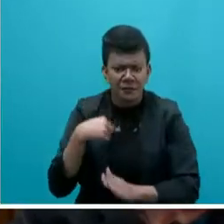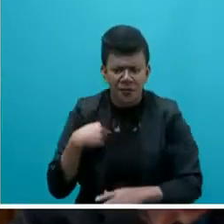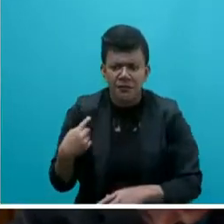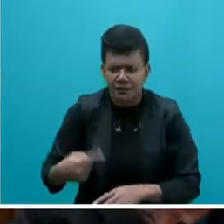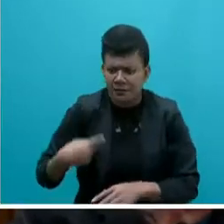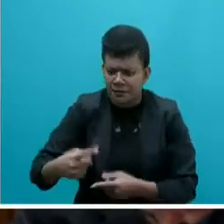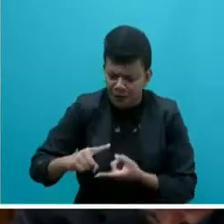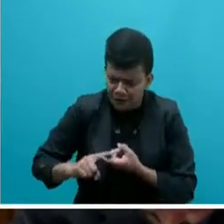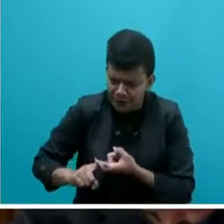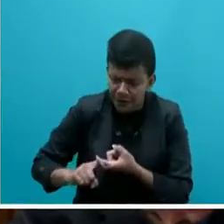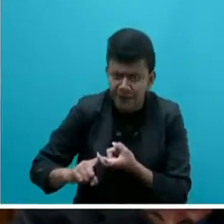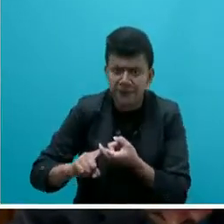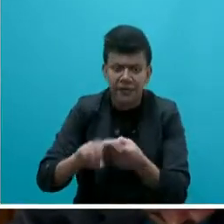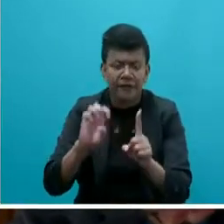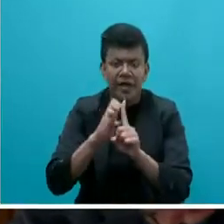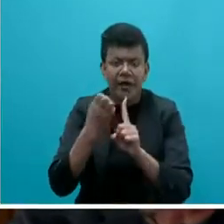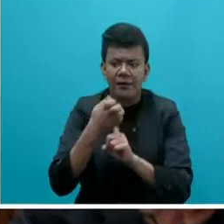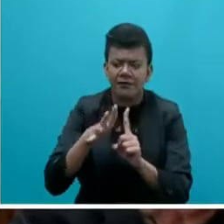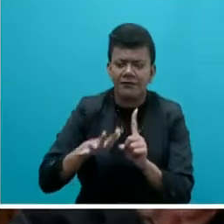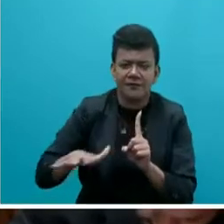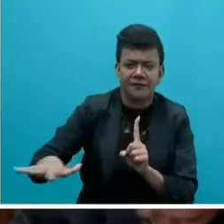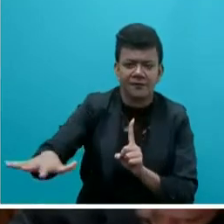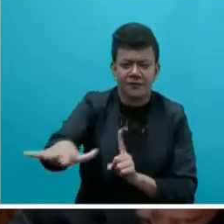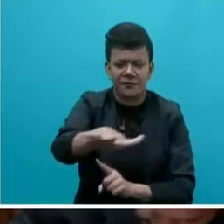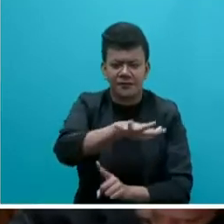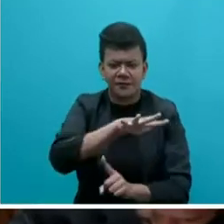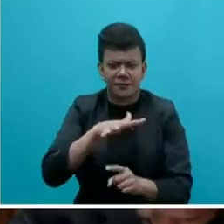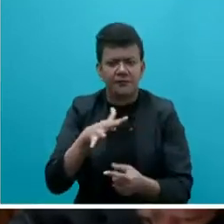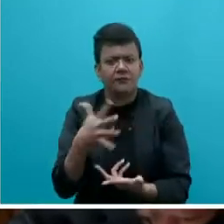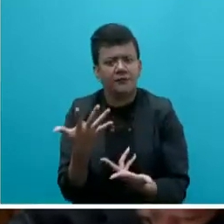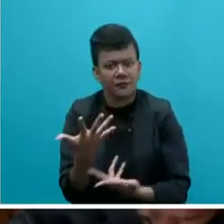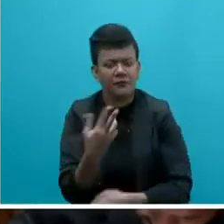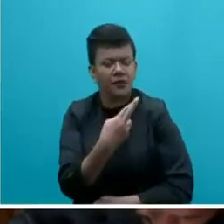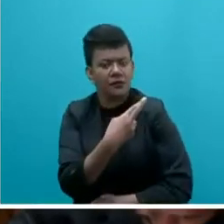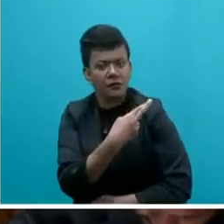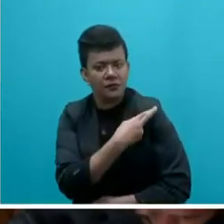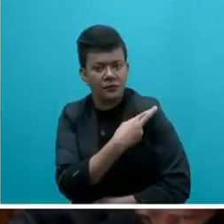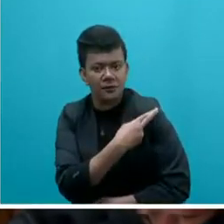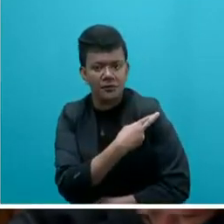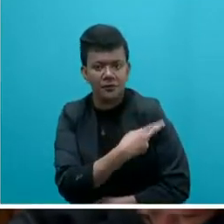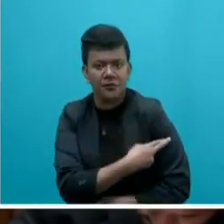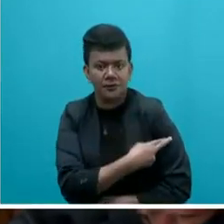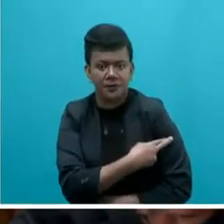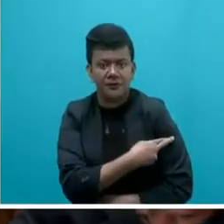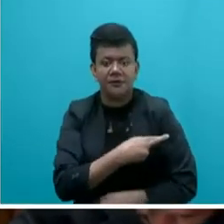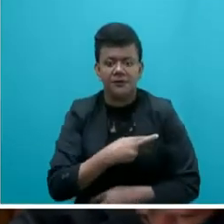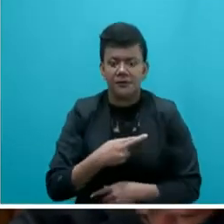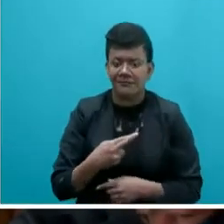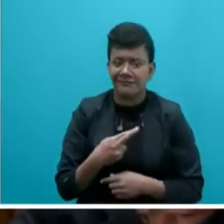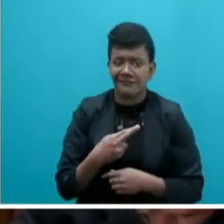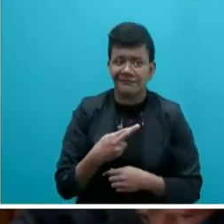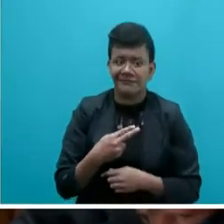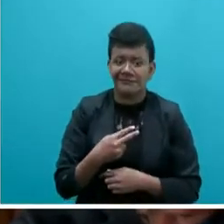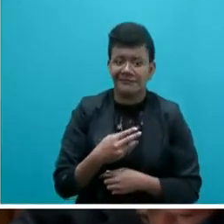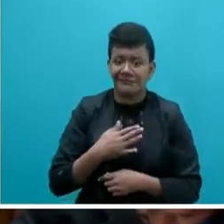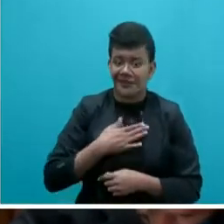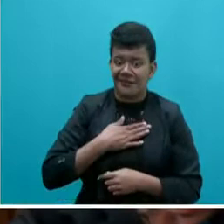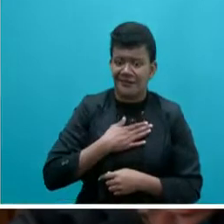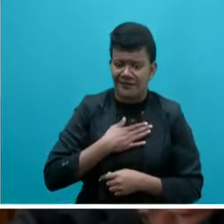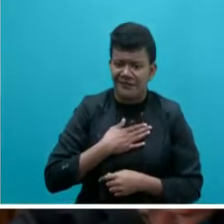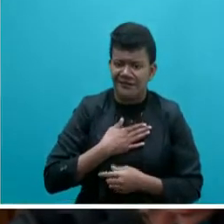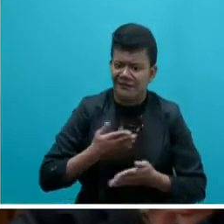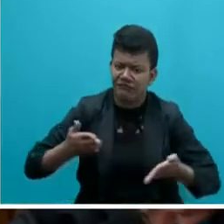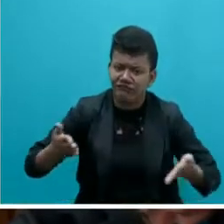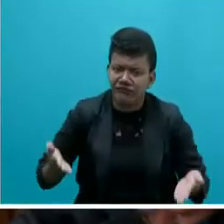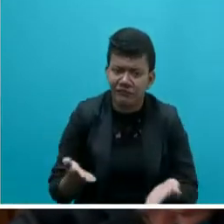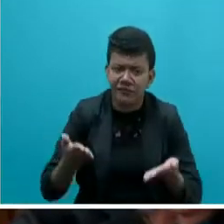through responsible stewardship. Our economic strength has been won by the enterprise, innovation and determination of